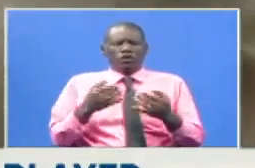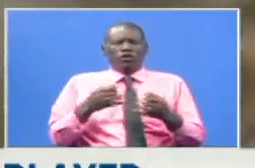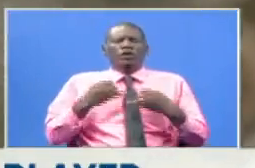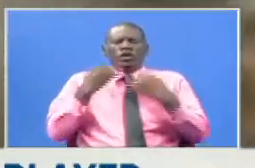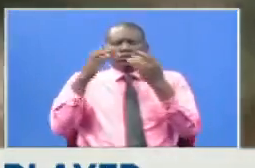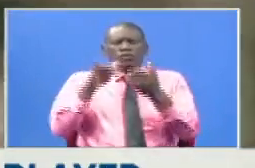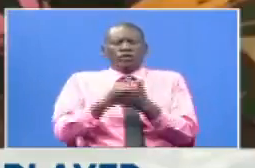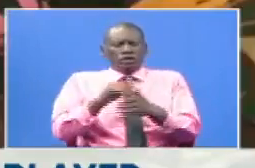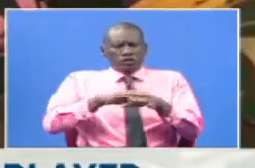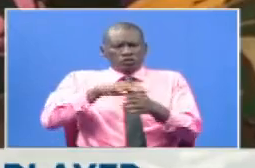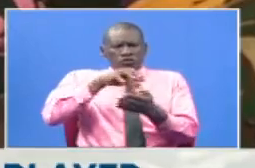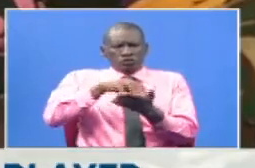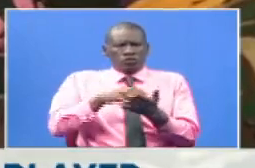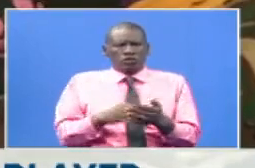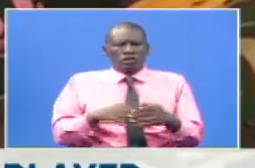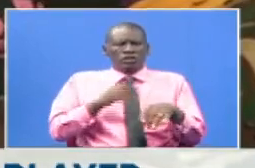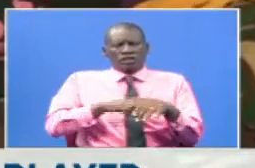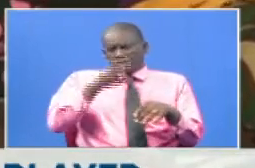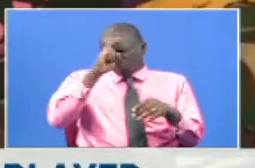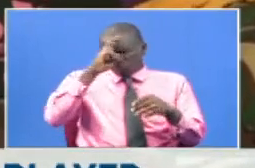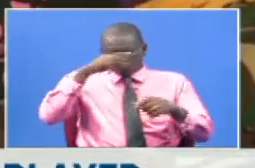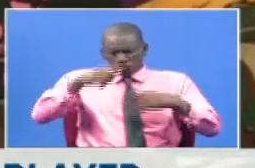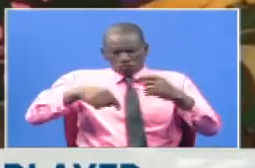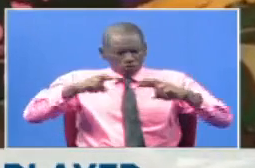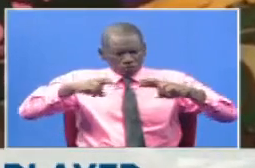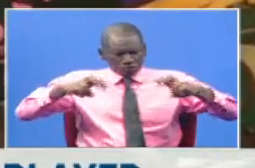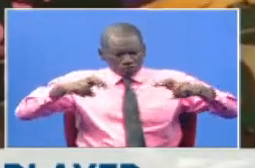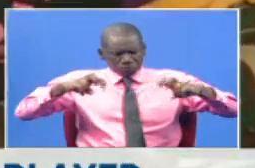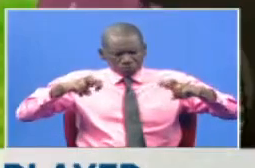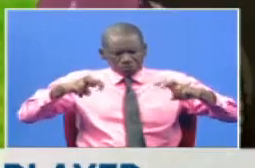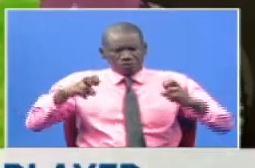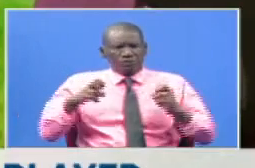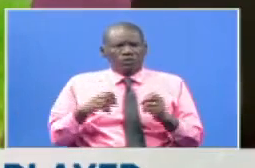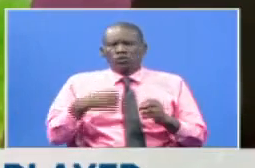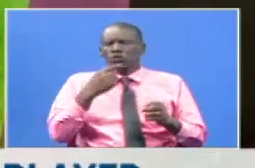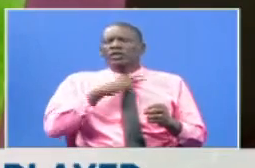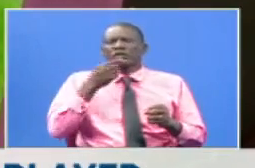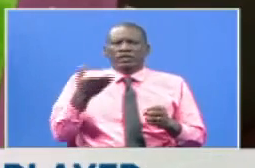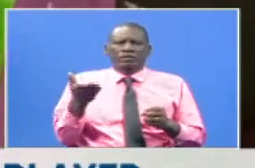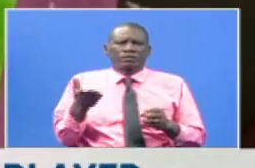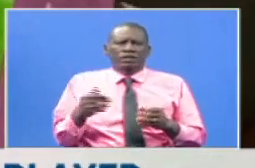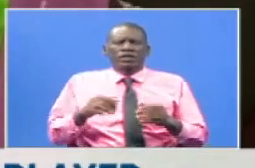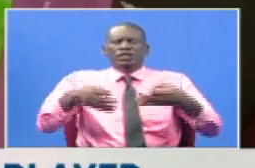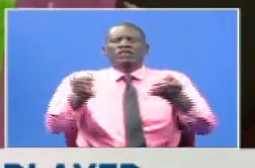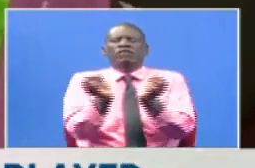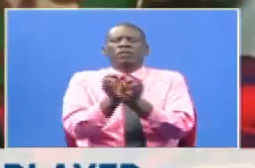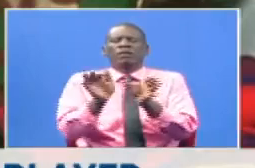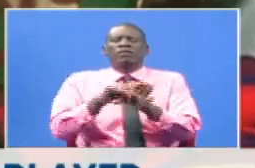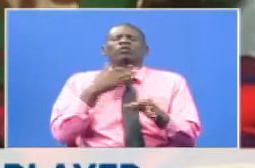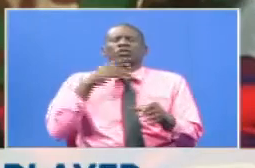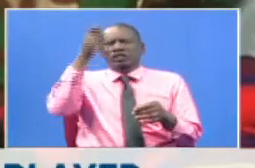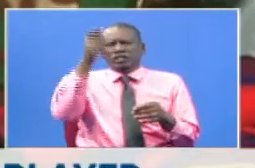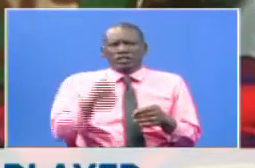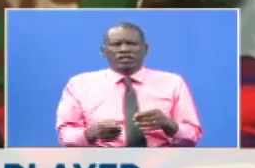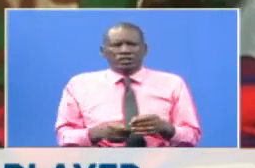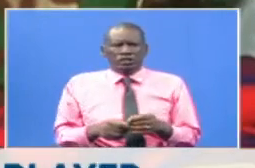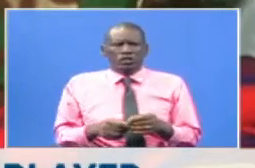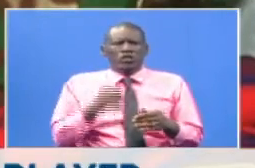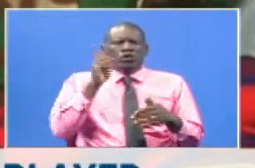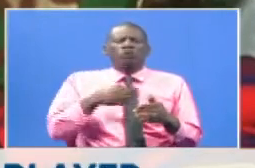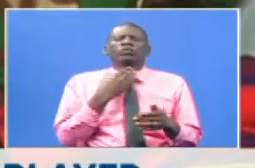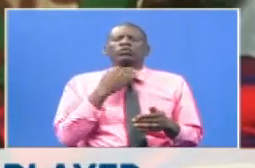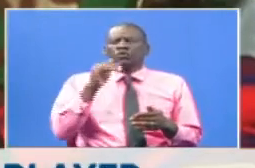in a stable condition. So, and while the police are still conducting their investigations, the family is calling for justice. Sisi kitu tu